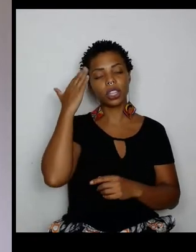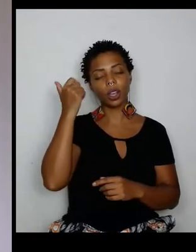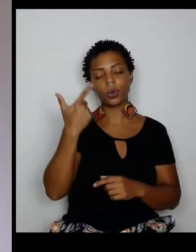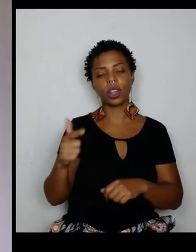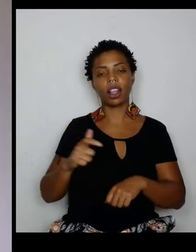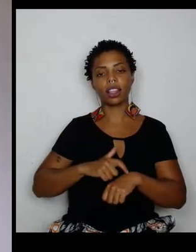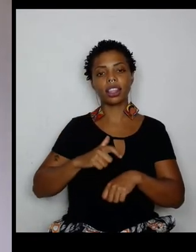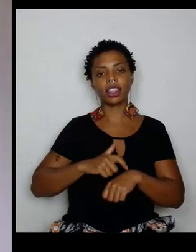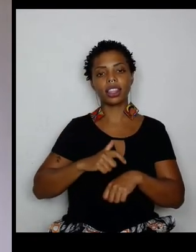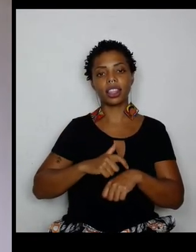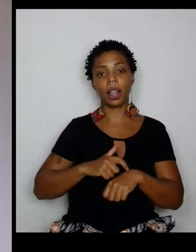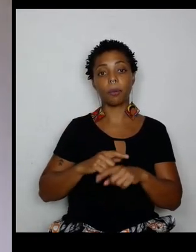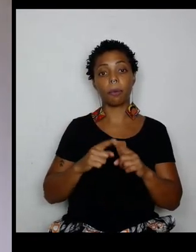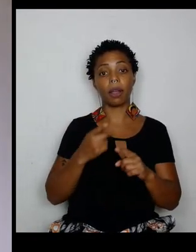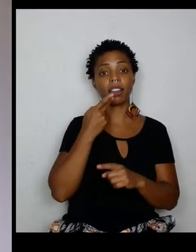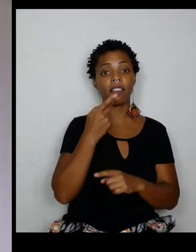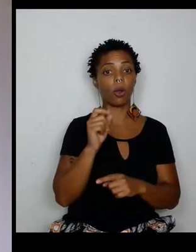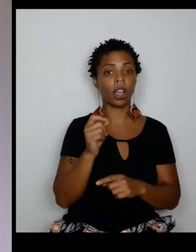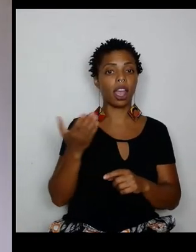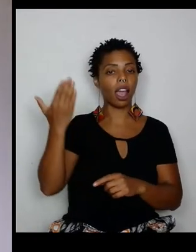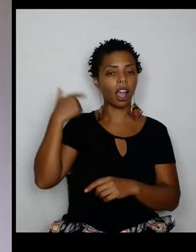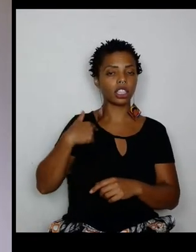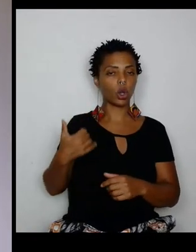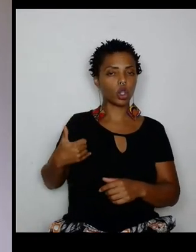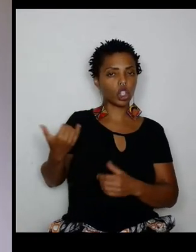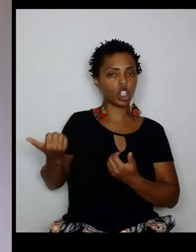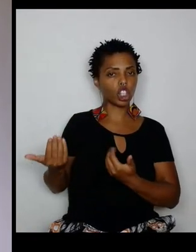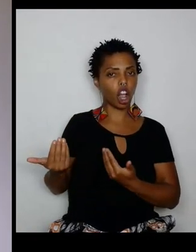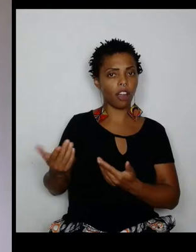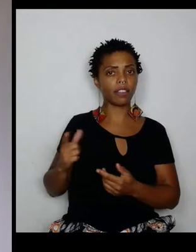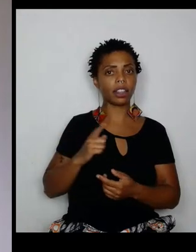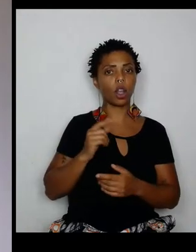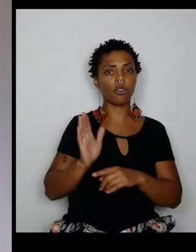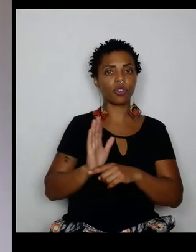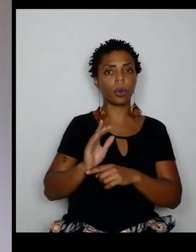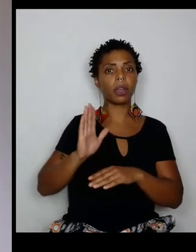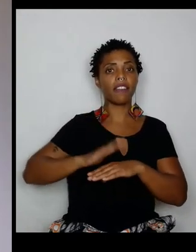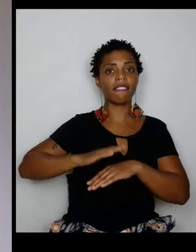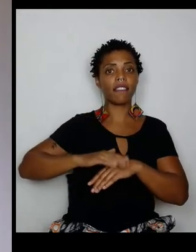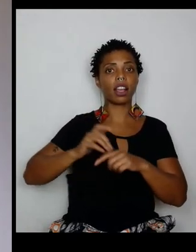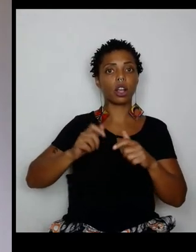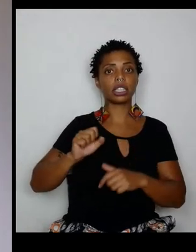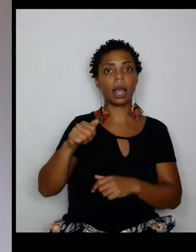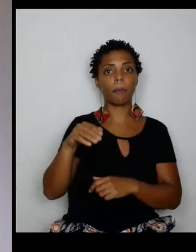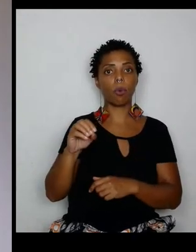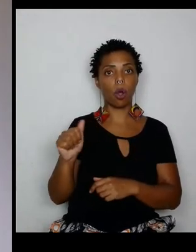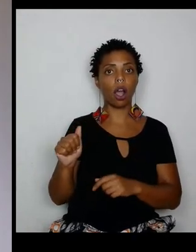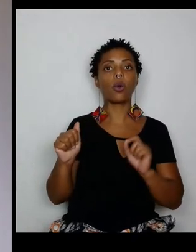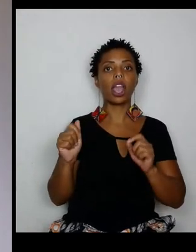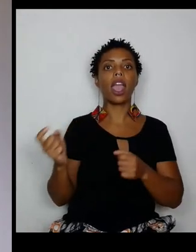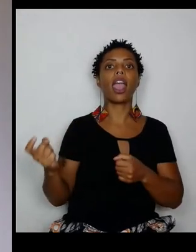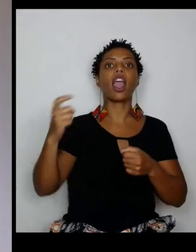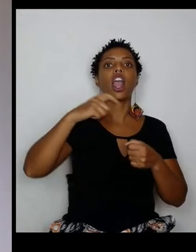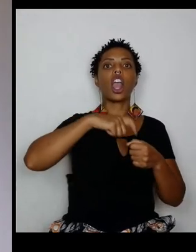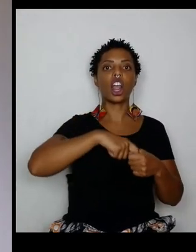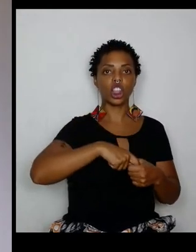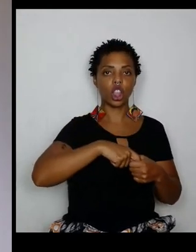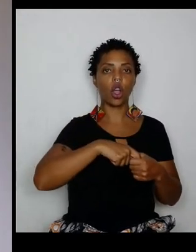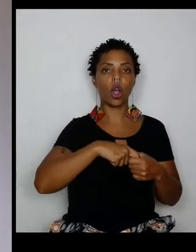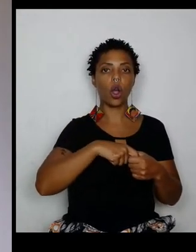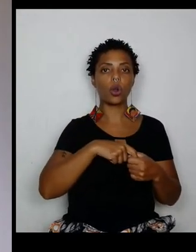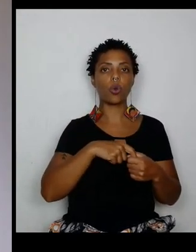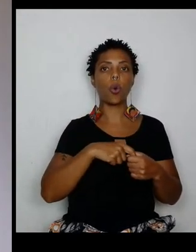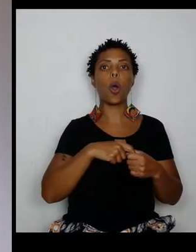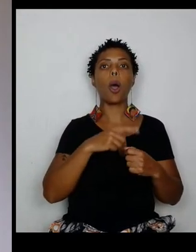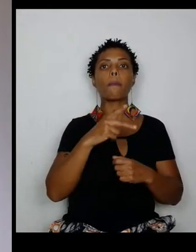samoa called return to paradise and it starred gary cooper and um we did this i was part of this pacifica